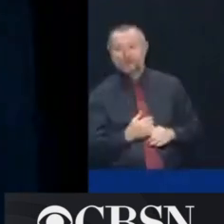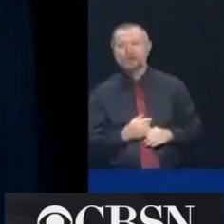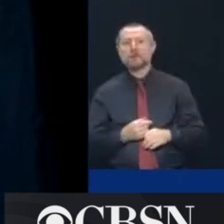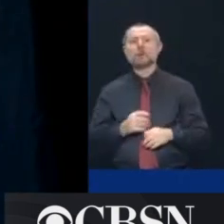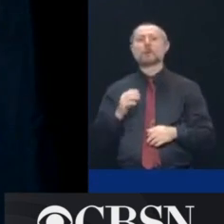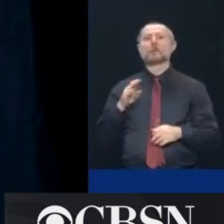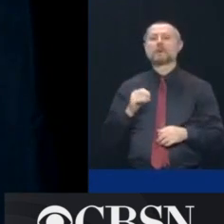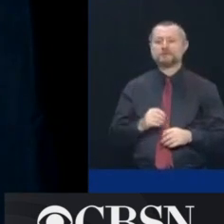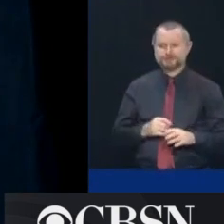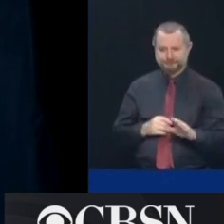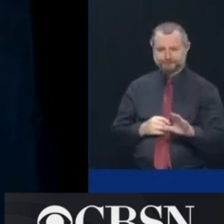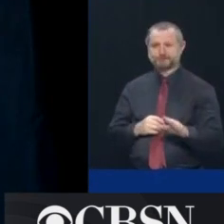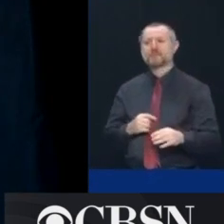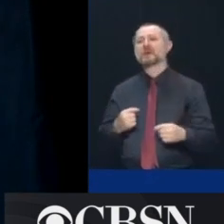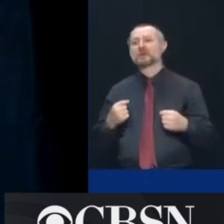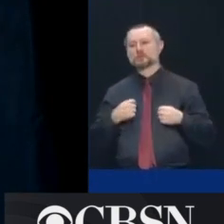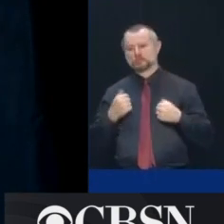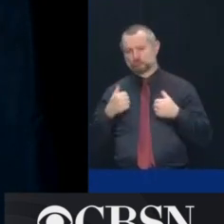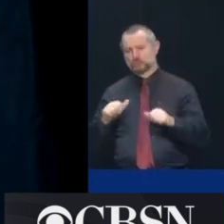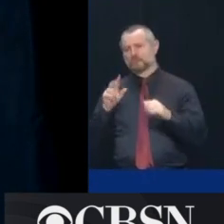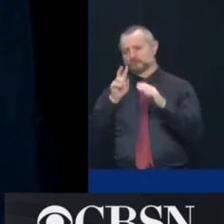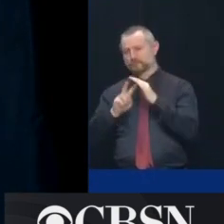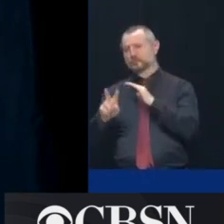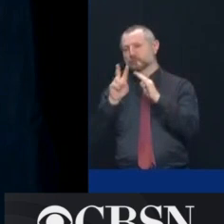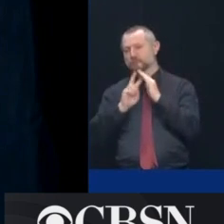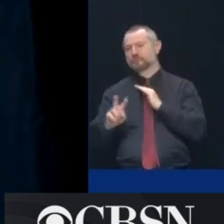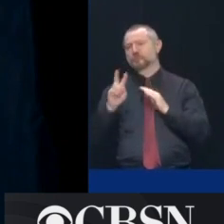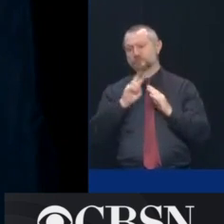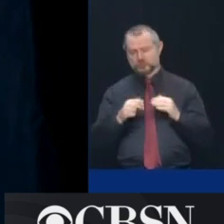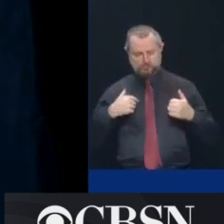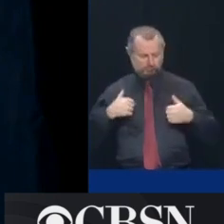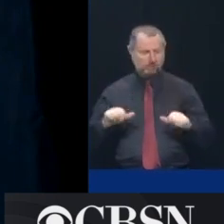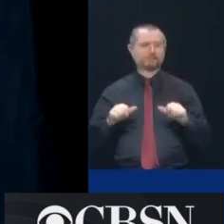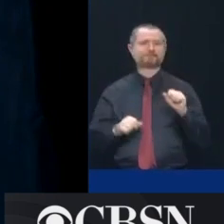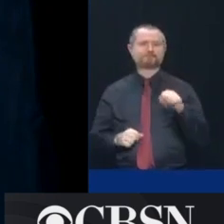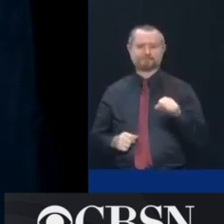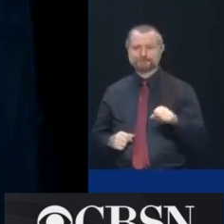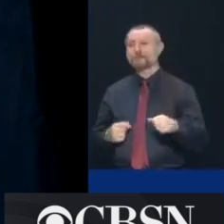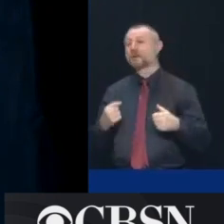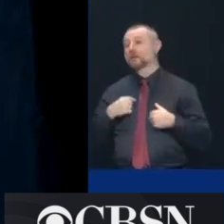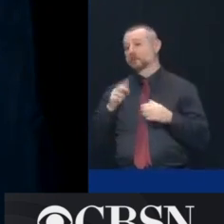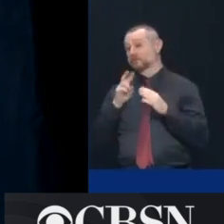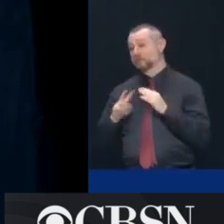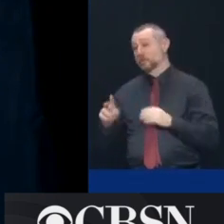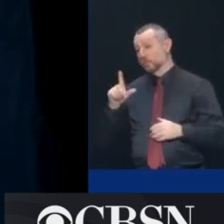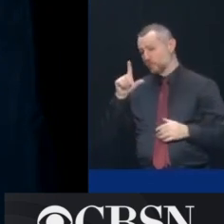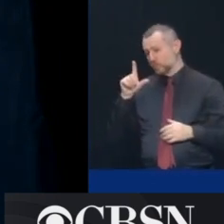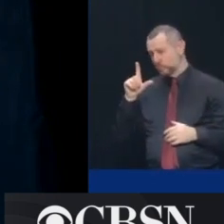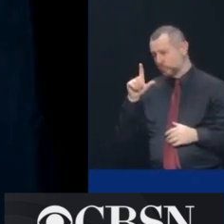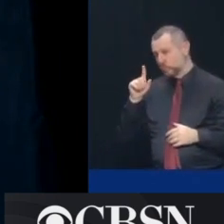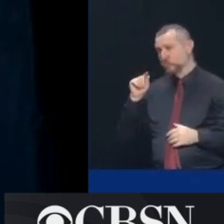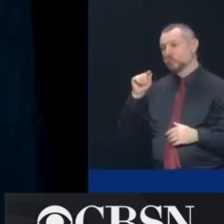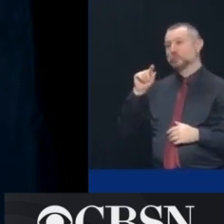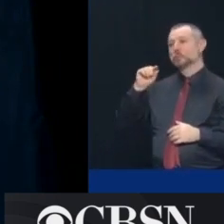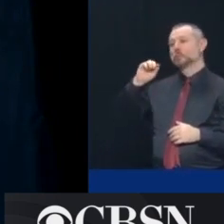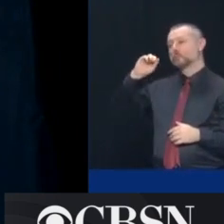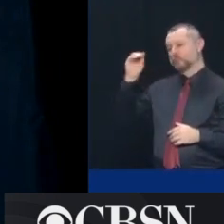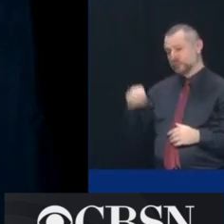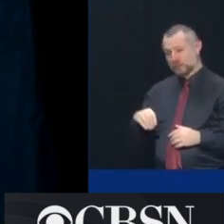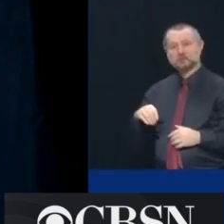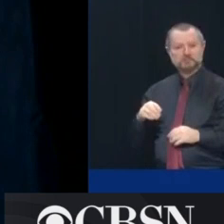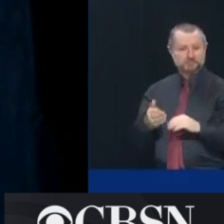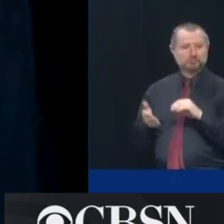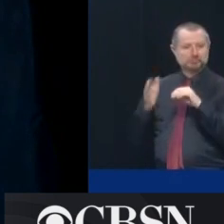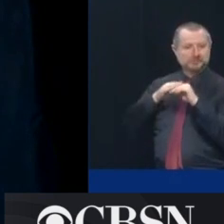about projections, right? We are projecting a 20% increase through